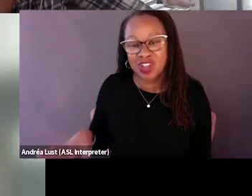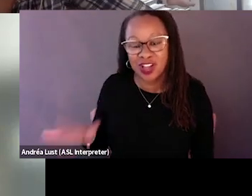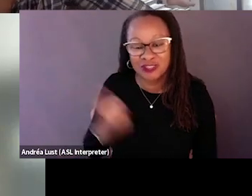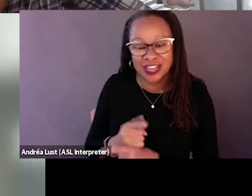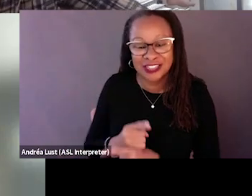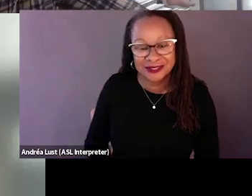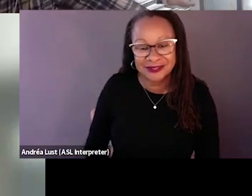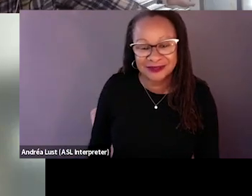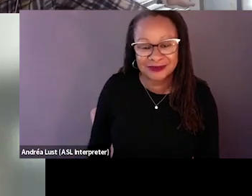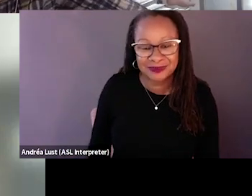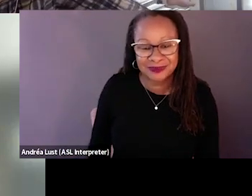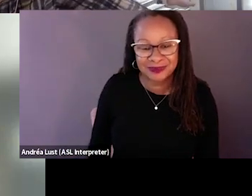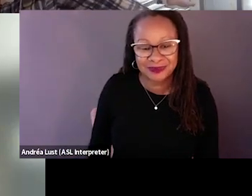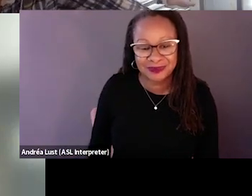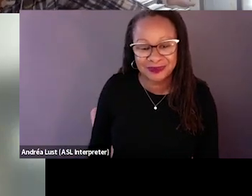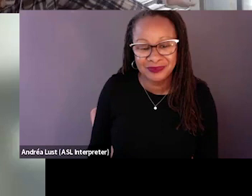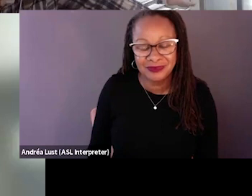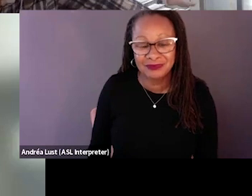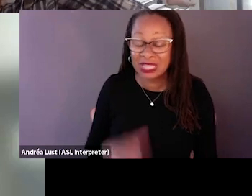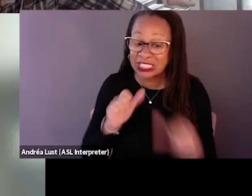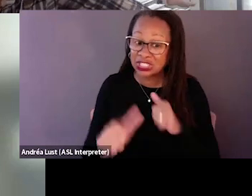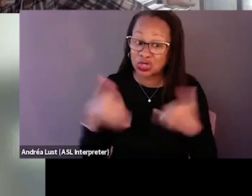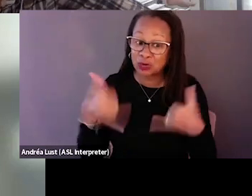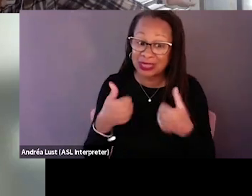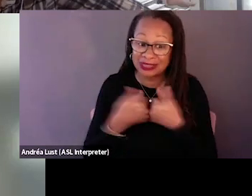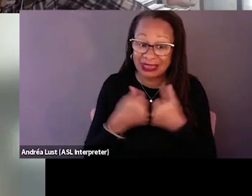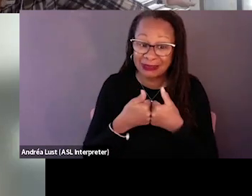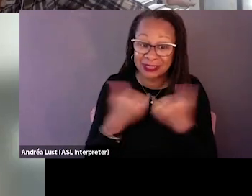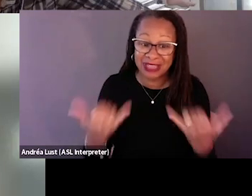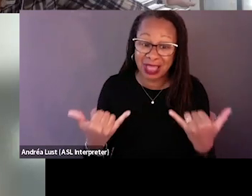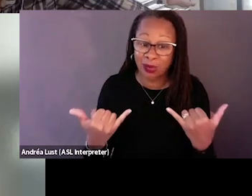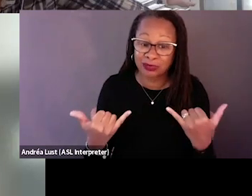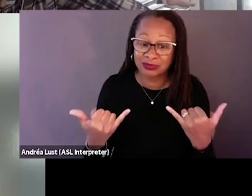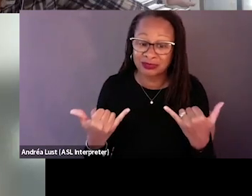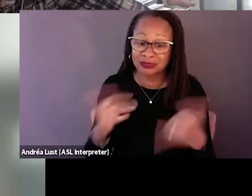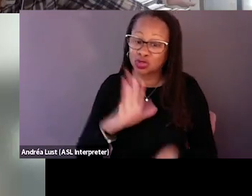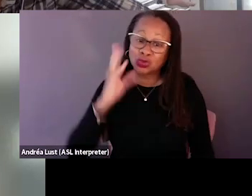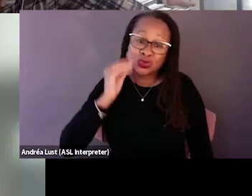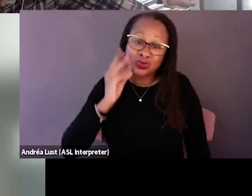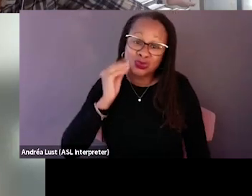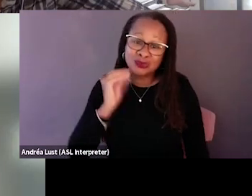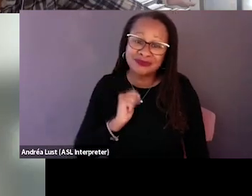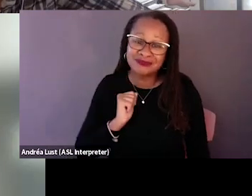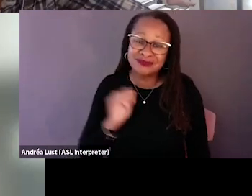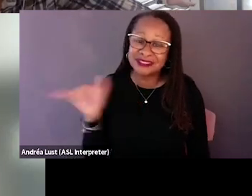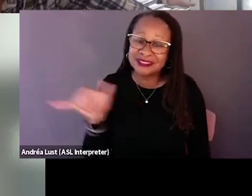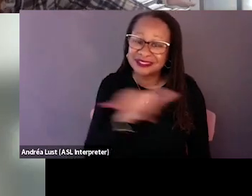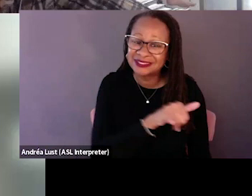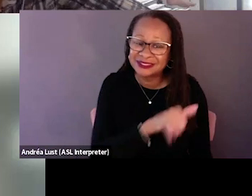child, and do you still play the games? And is that your experience the